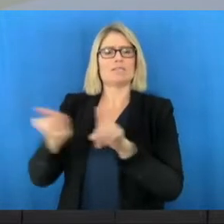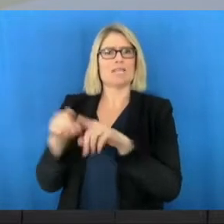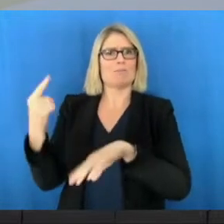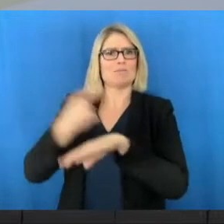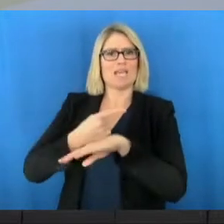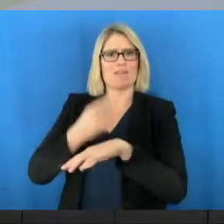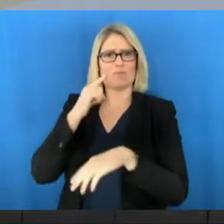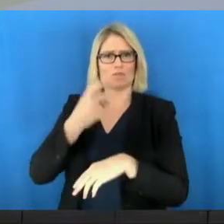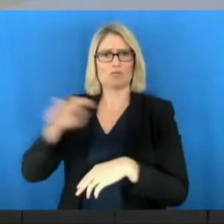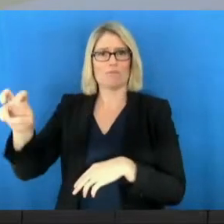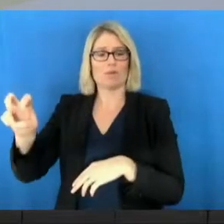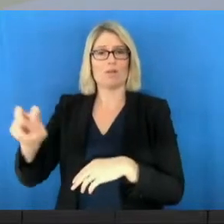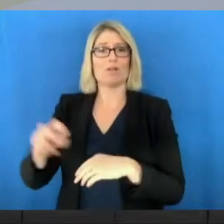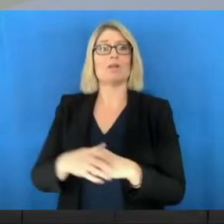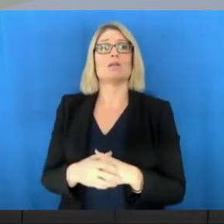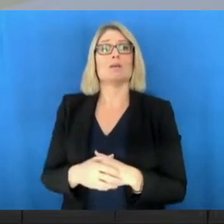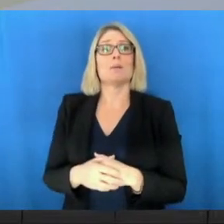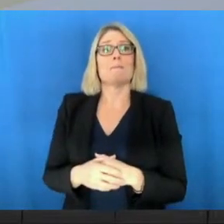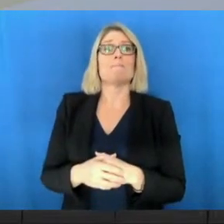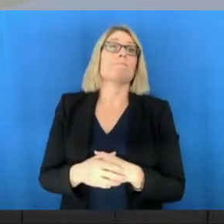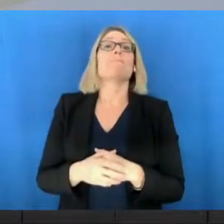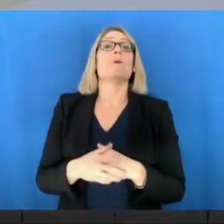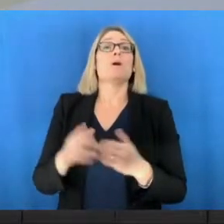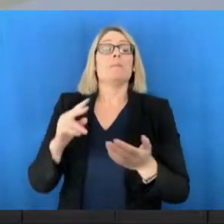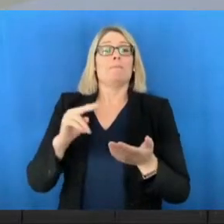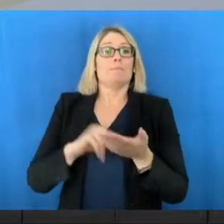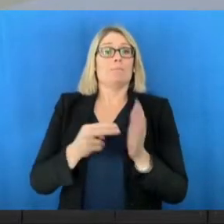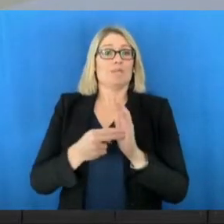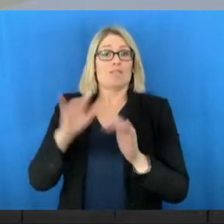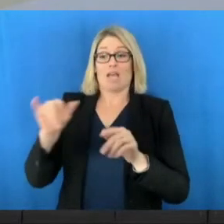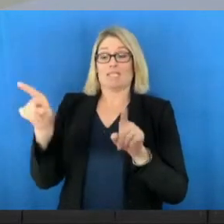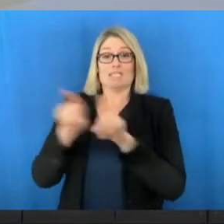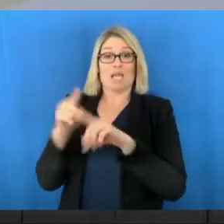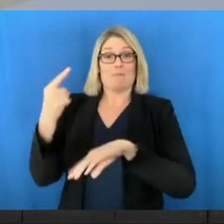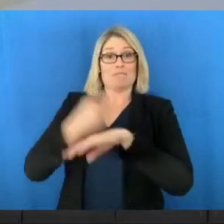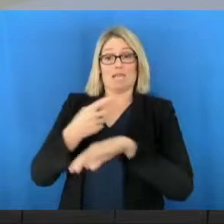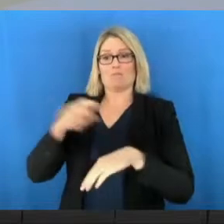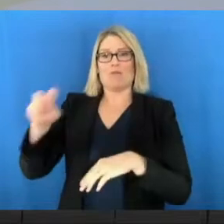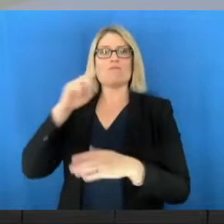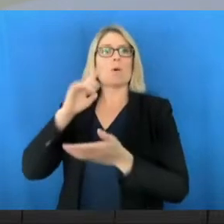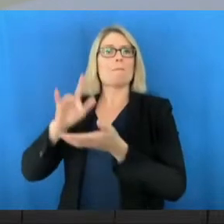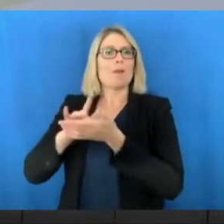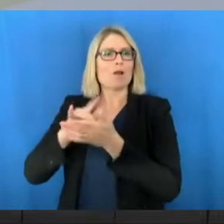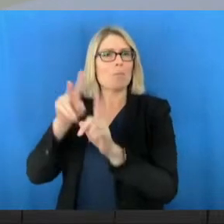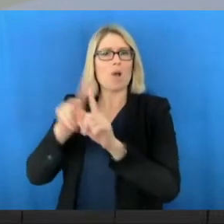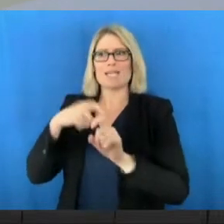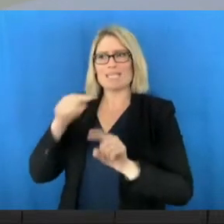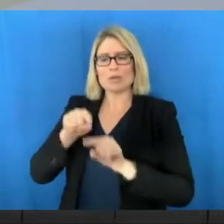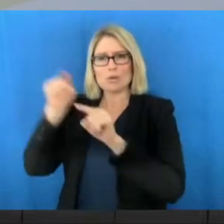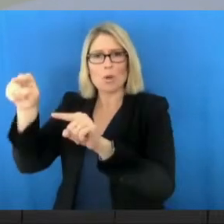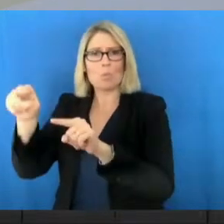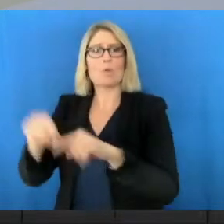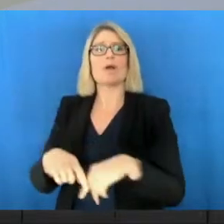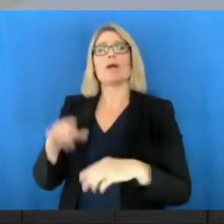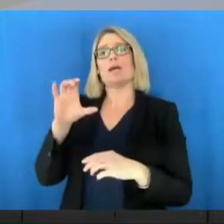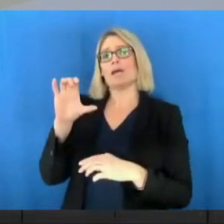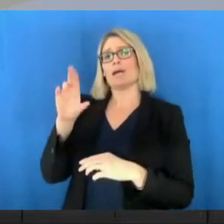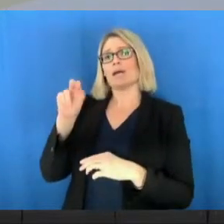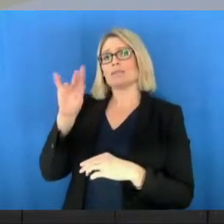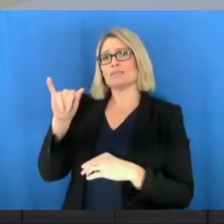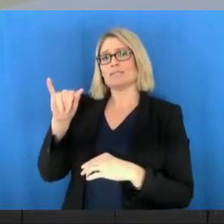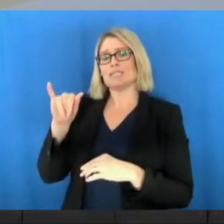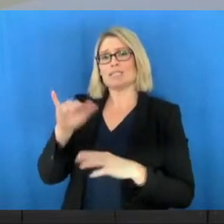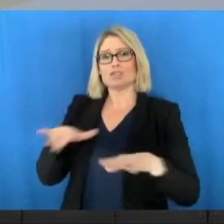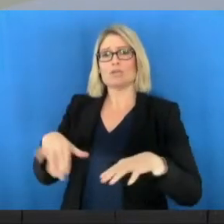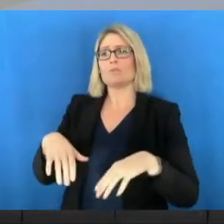forward, activities that will qualify for the same-day exemption include medical appointments, custody arrangements, drop-off